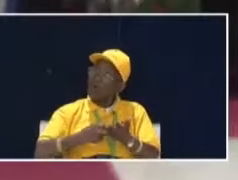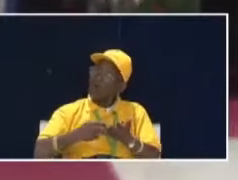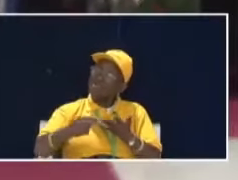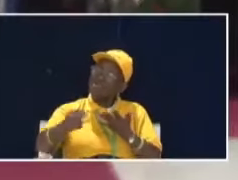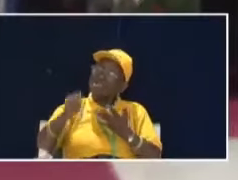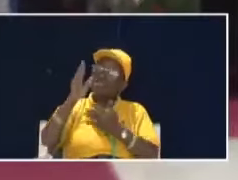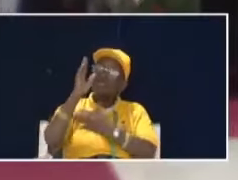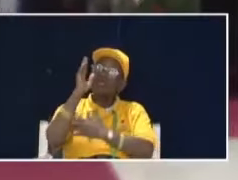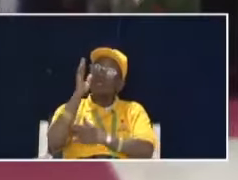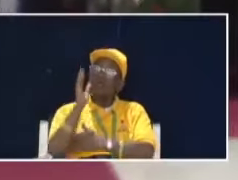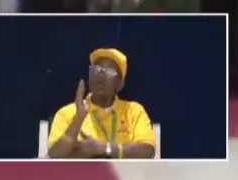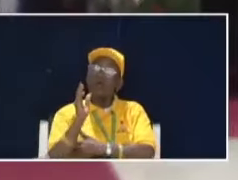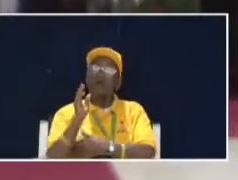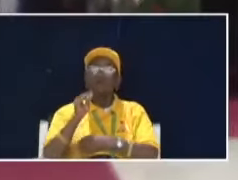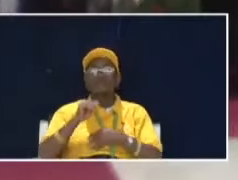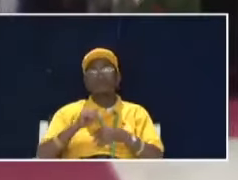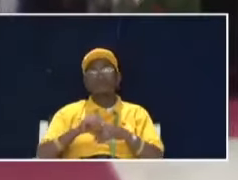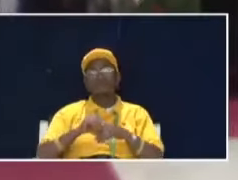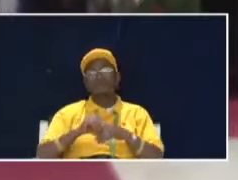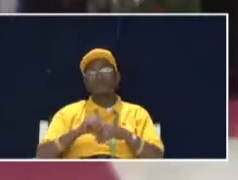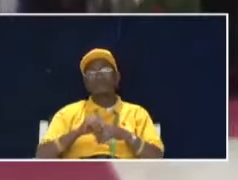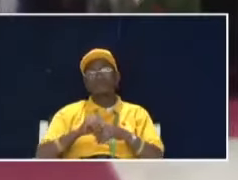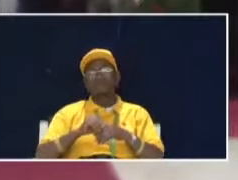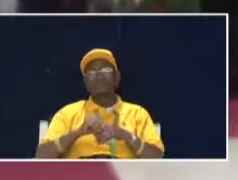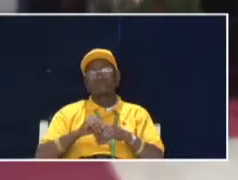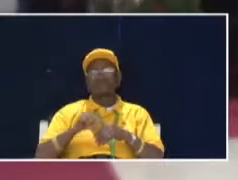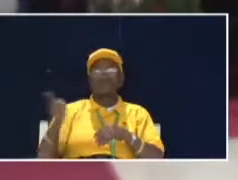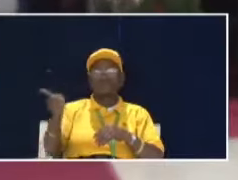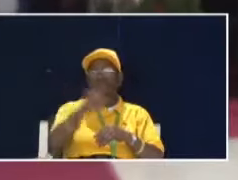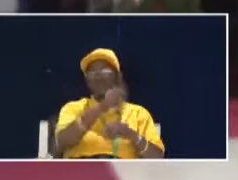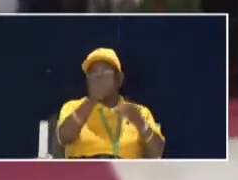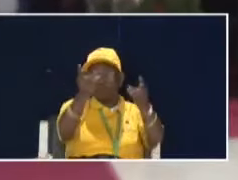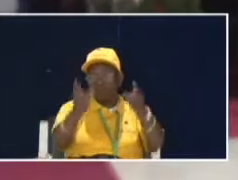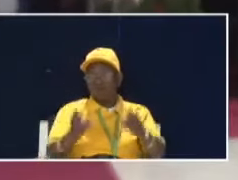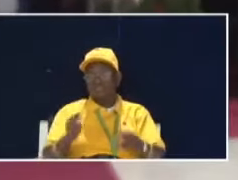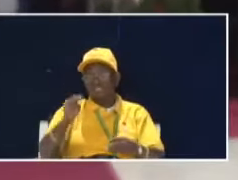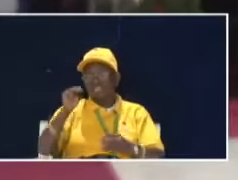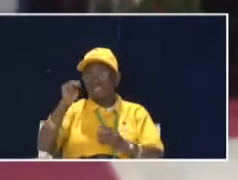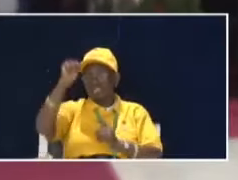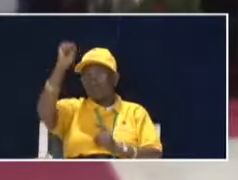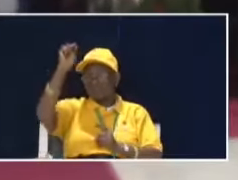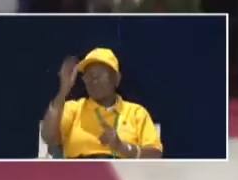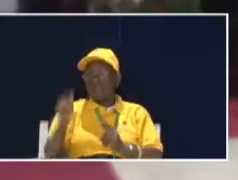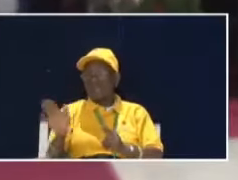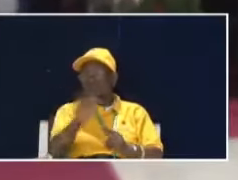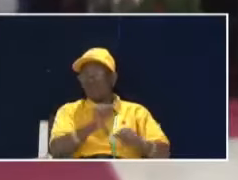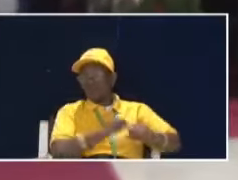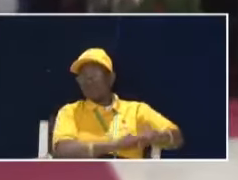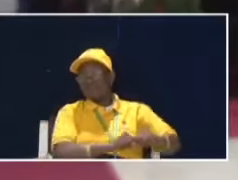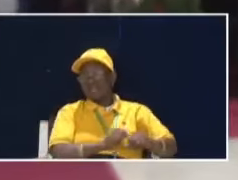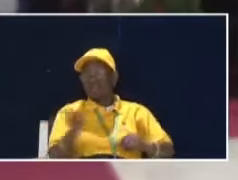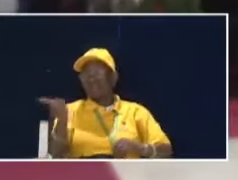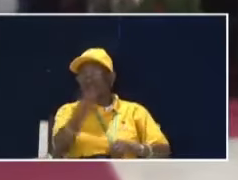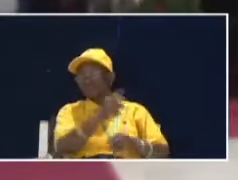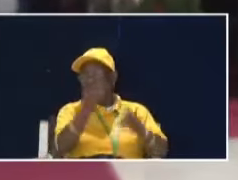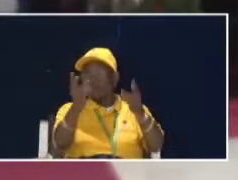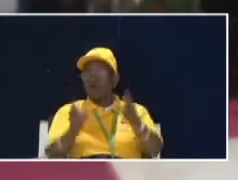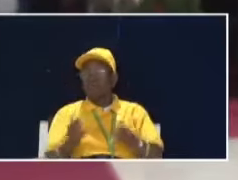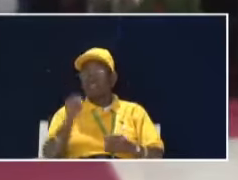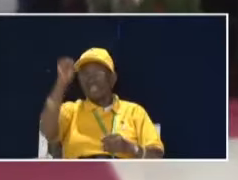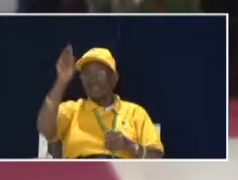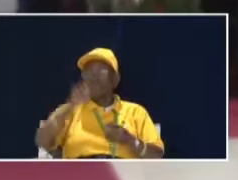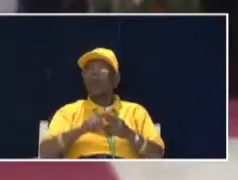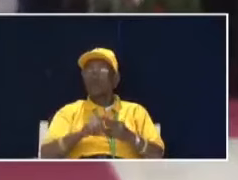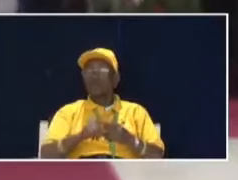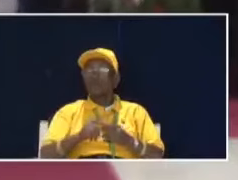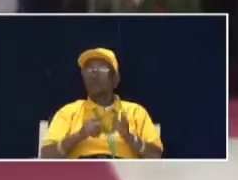You want Him by your side? You want Him to show you the invisible?